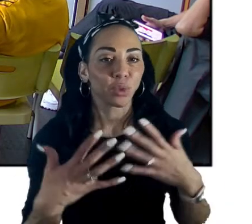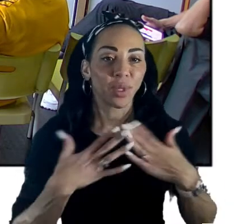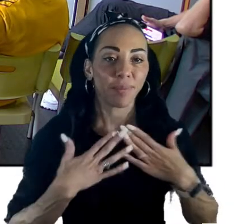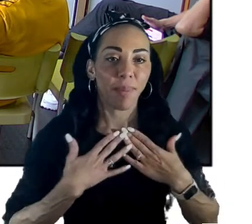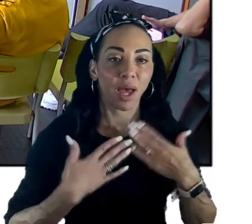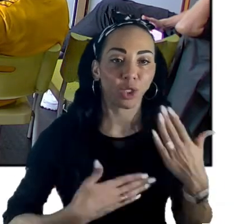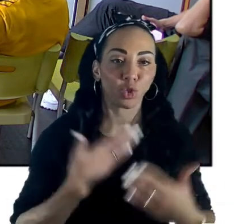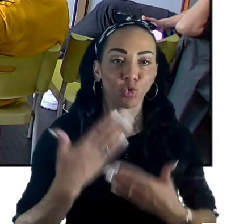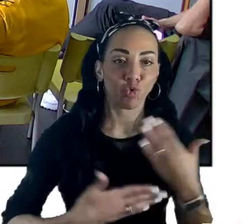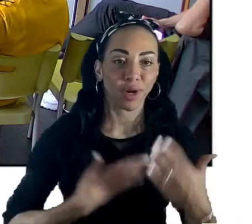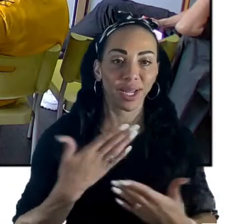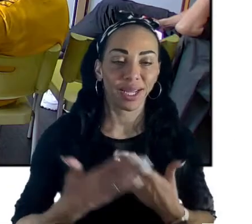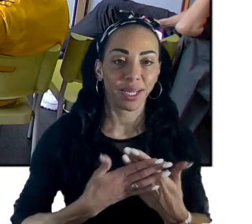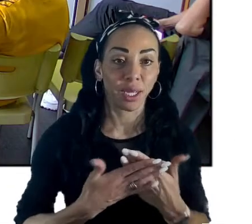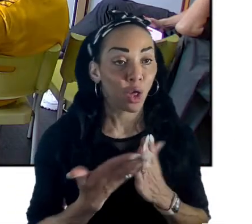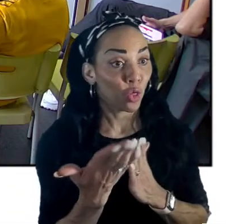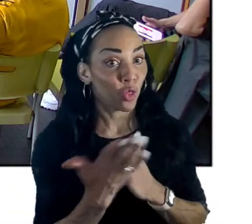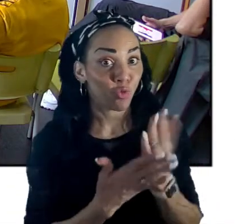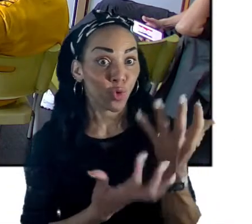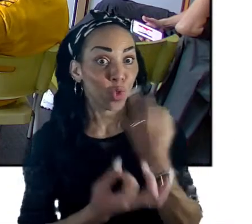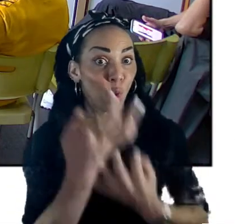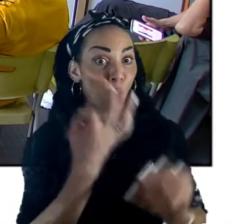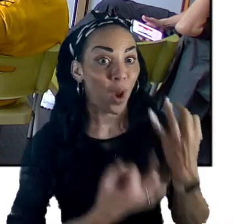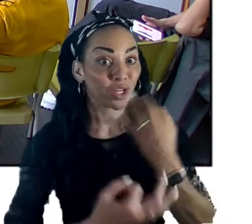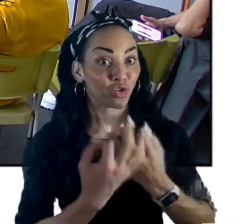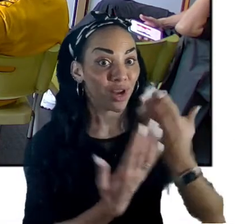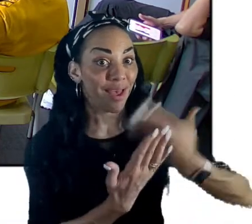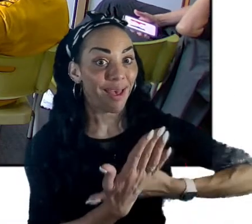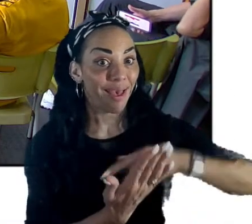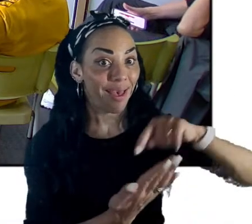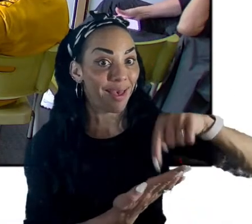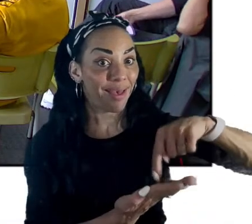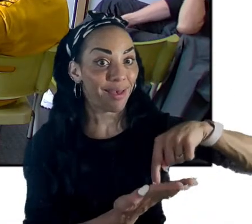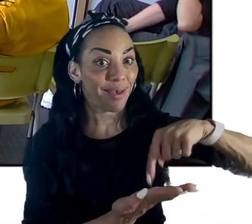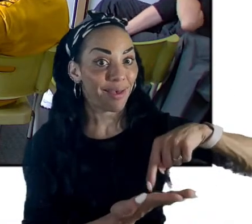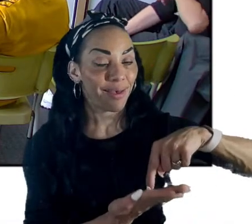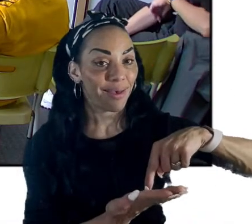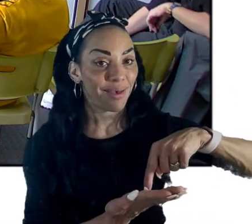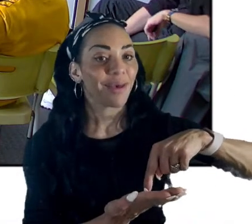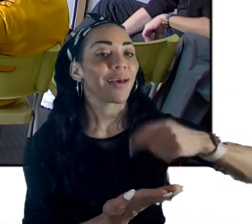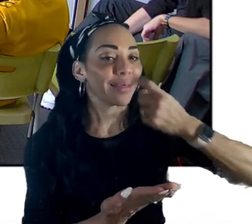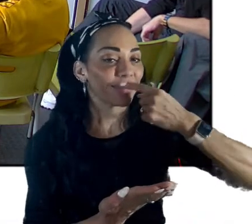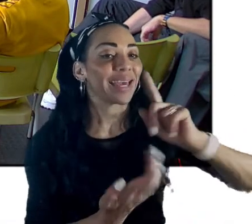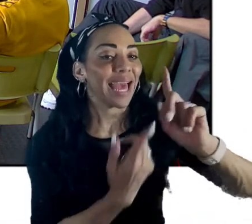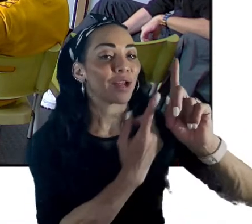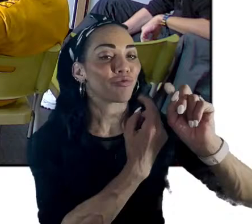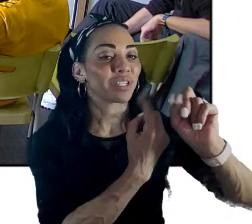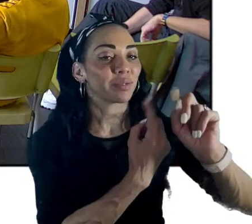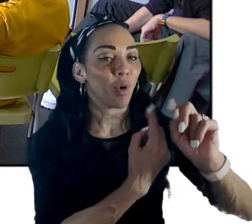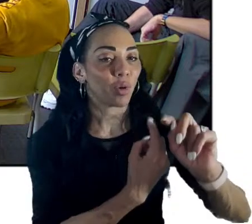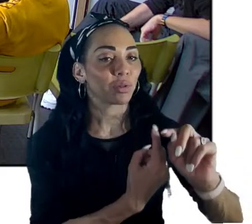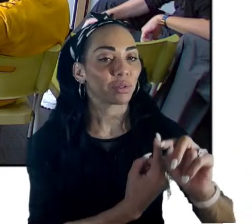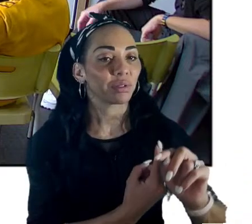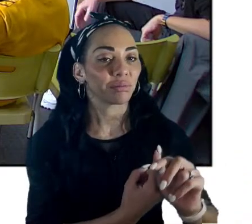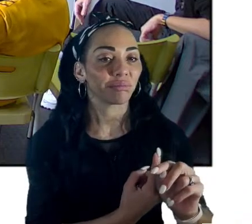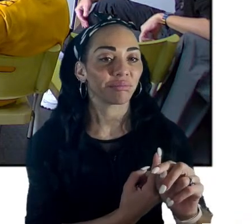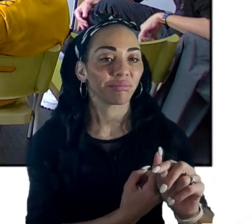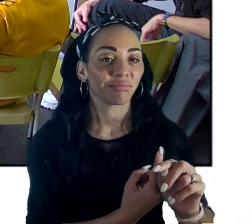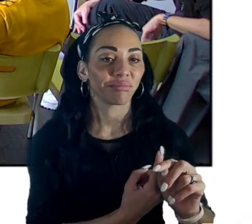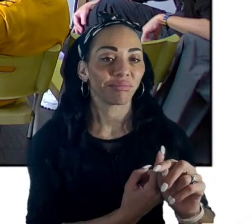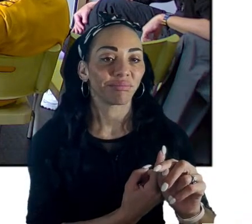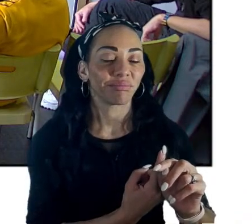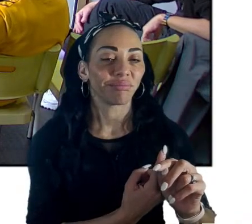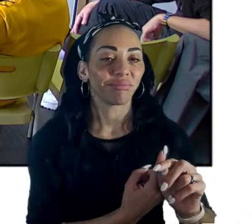the questionnaire, people can respond to it in a way that they're telling their own stories. So